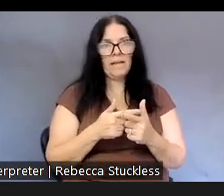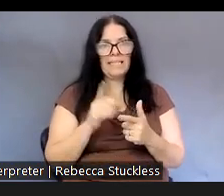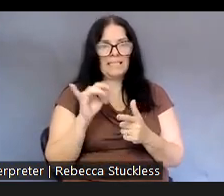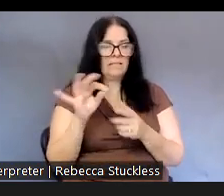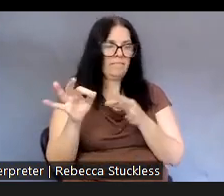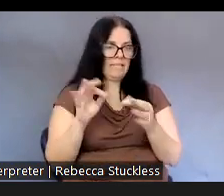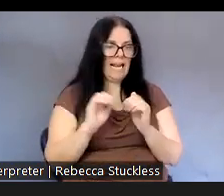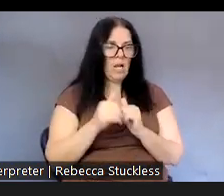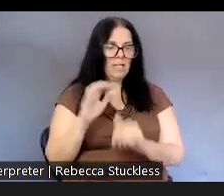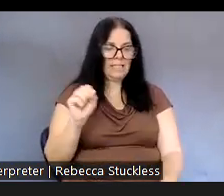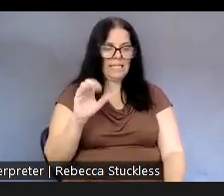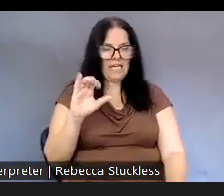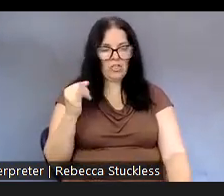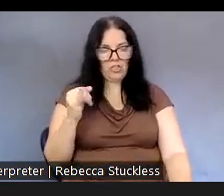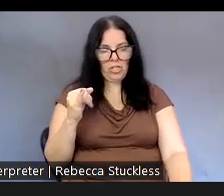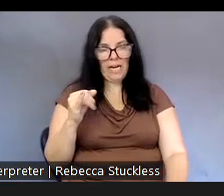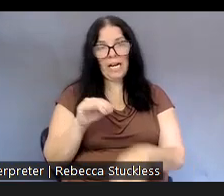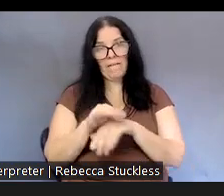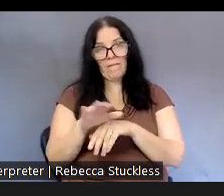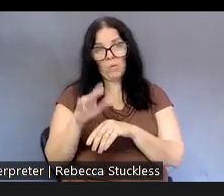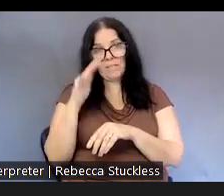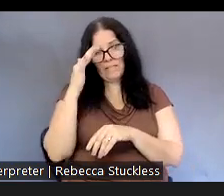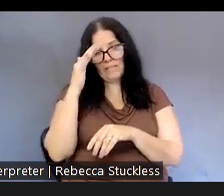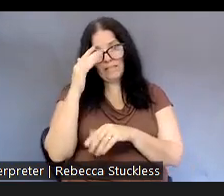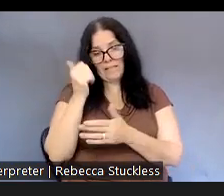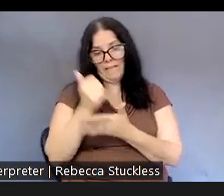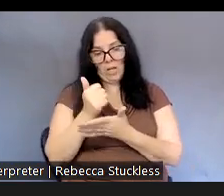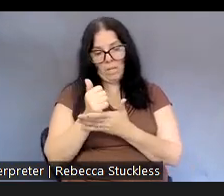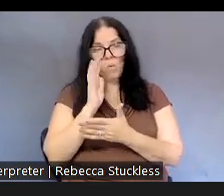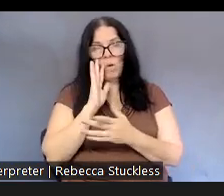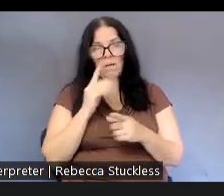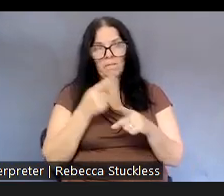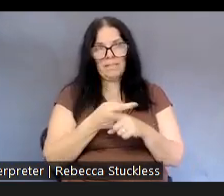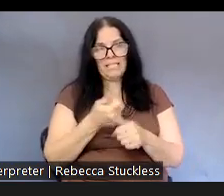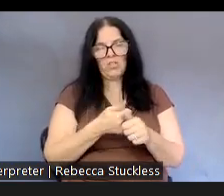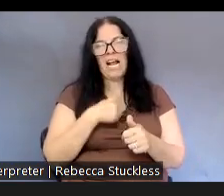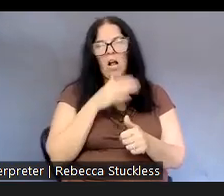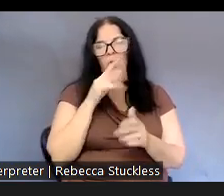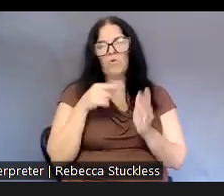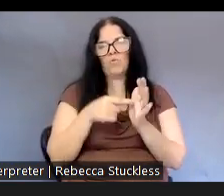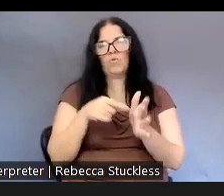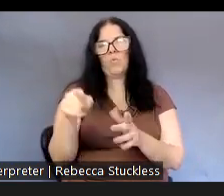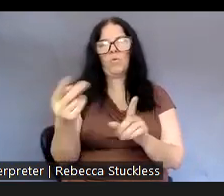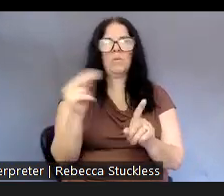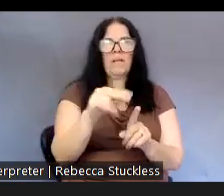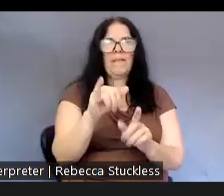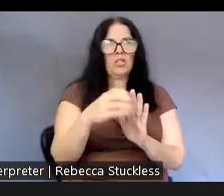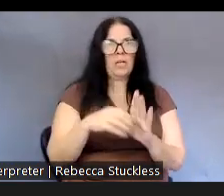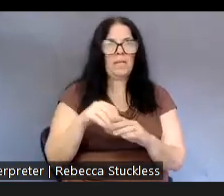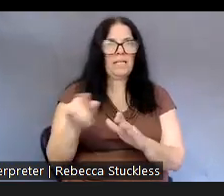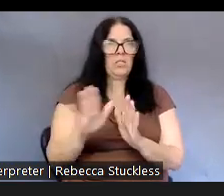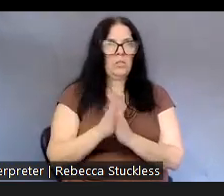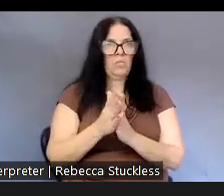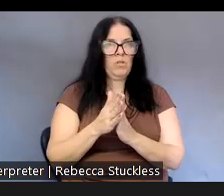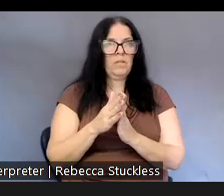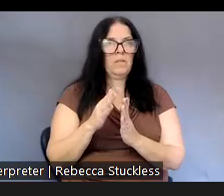CSJ influence therapy would be contrary to each. I will refer you to the chapter in his book or